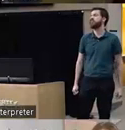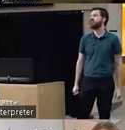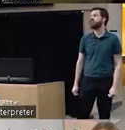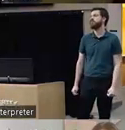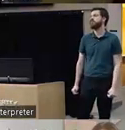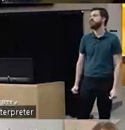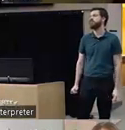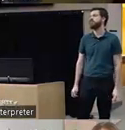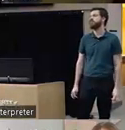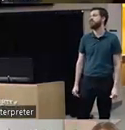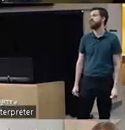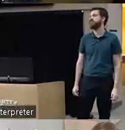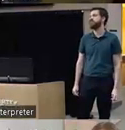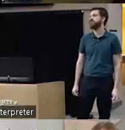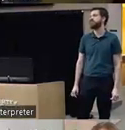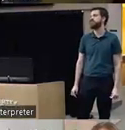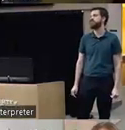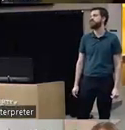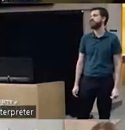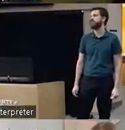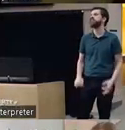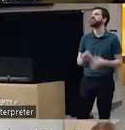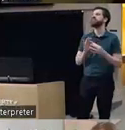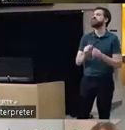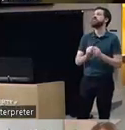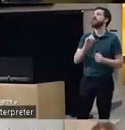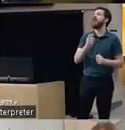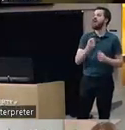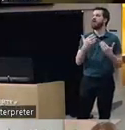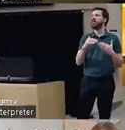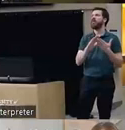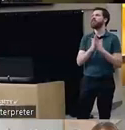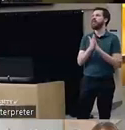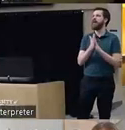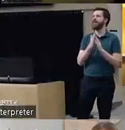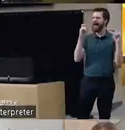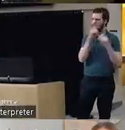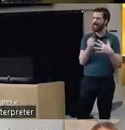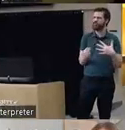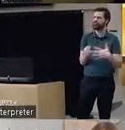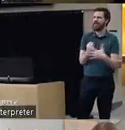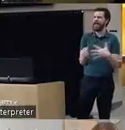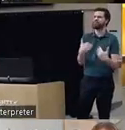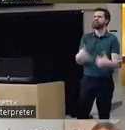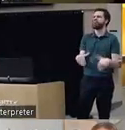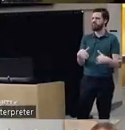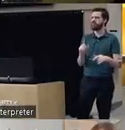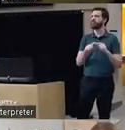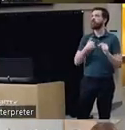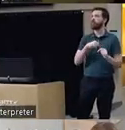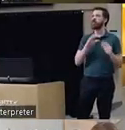it's actually more the question of diagnostics and how actually very incredibly complex triages. And yet we